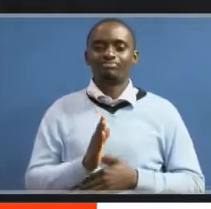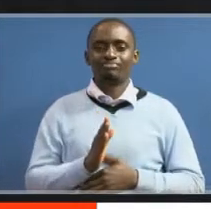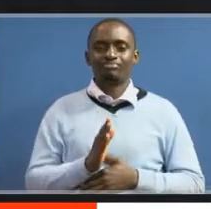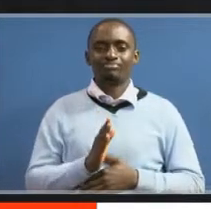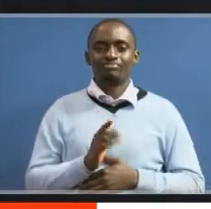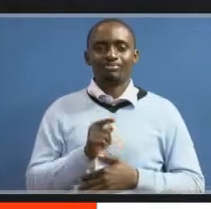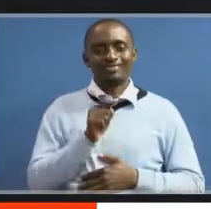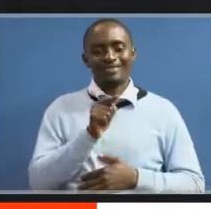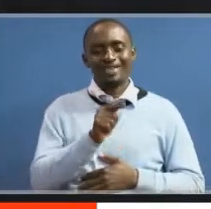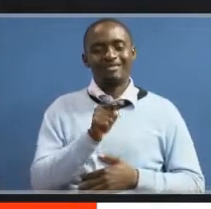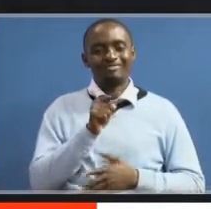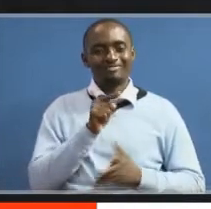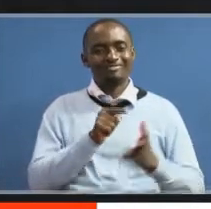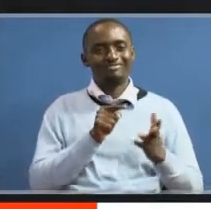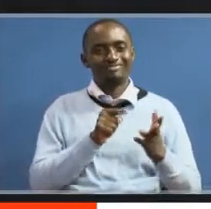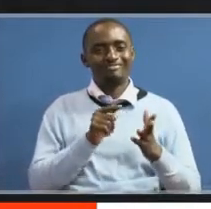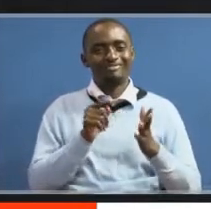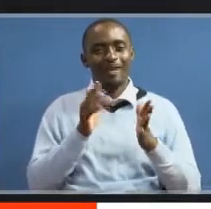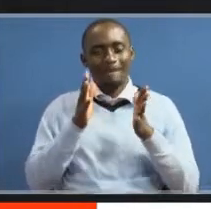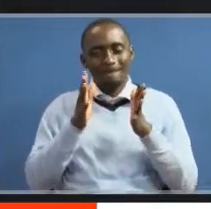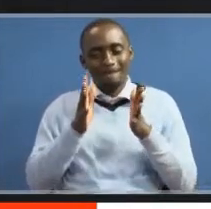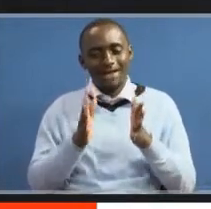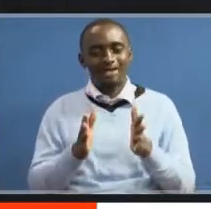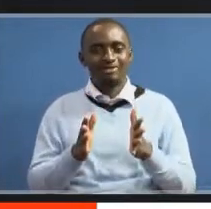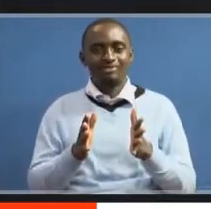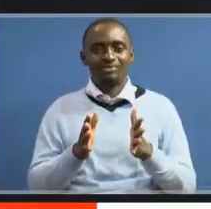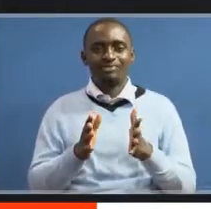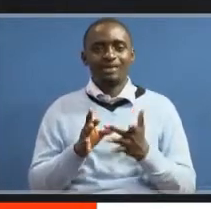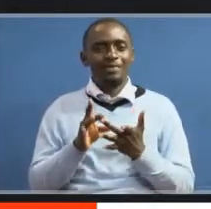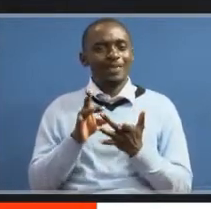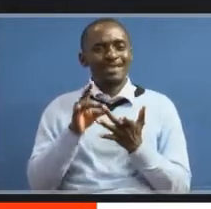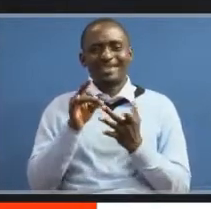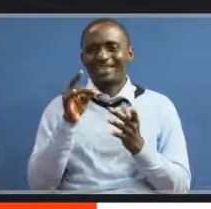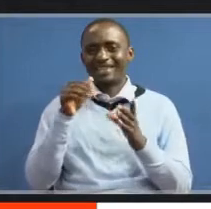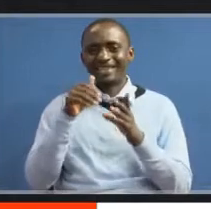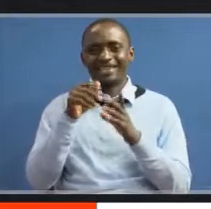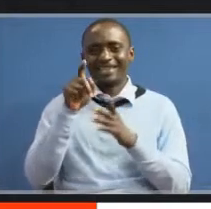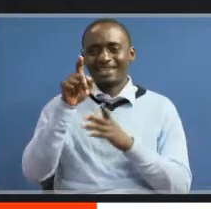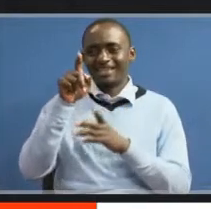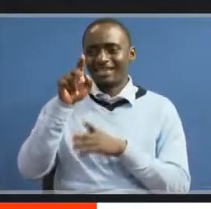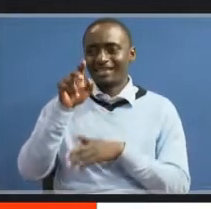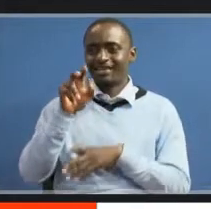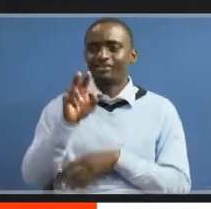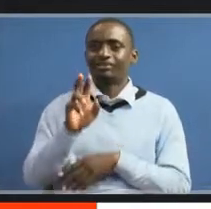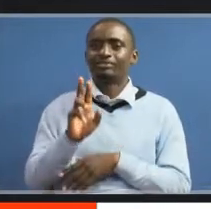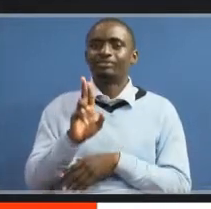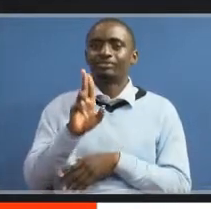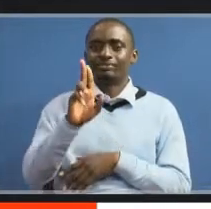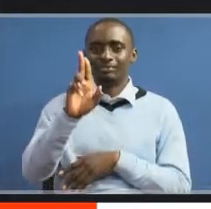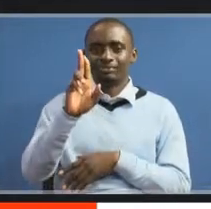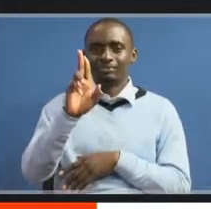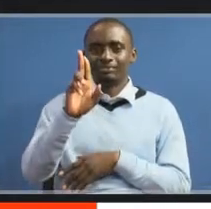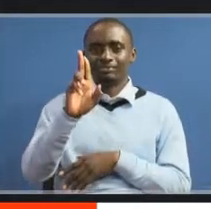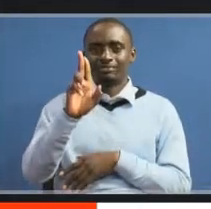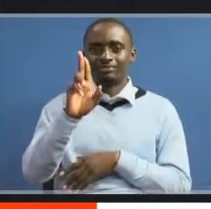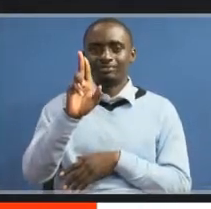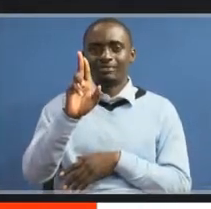This is a person, particularly in Kenyatta University, the performing